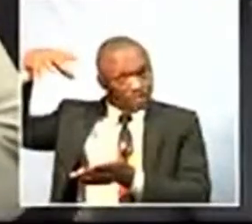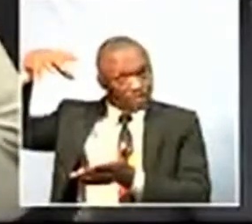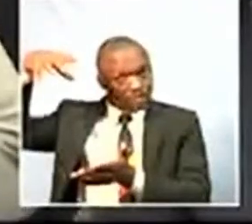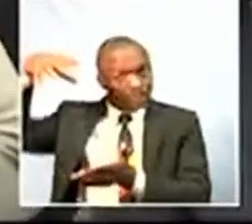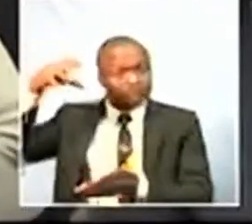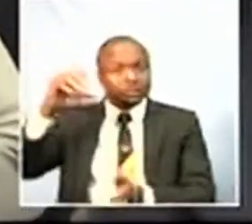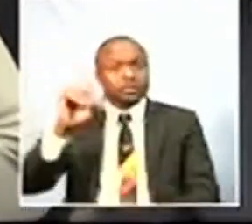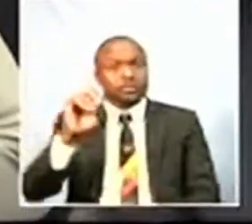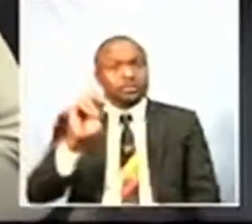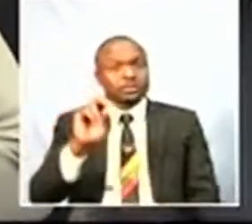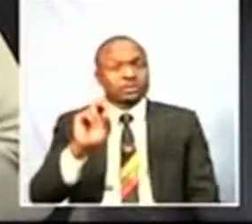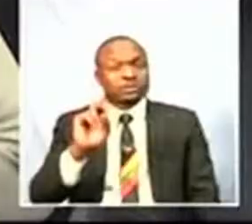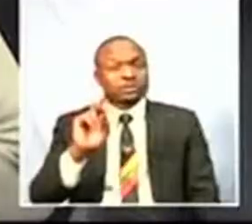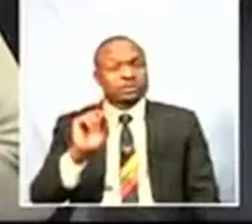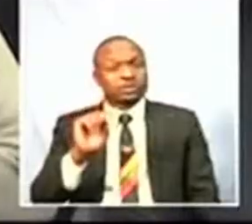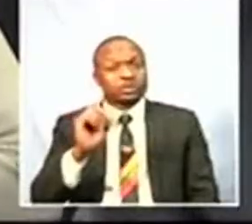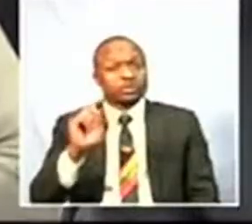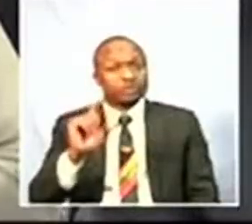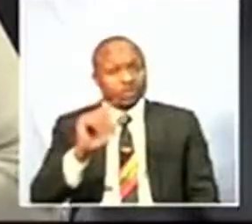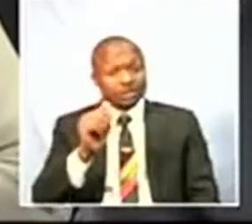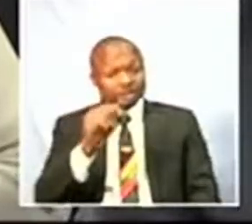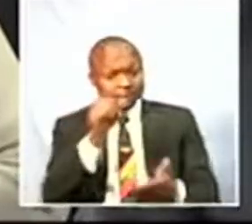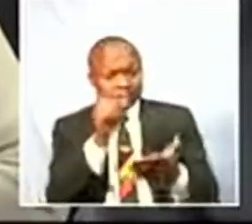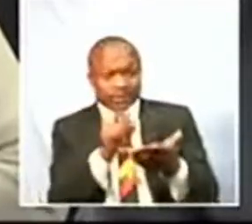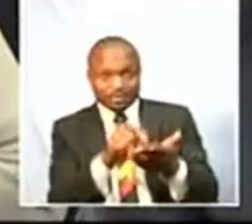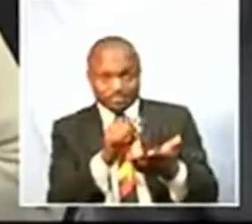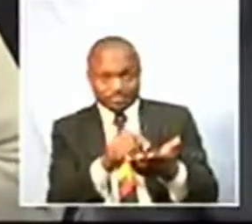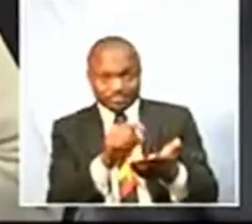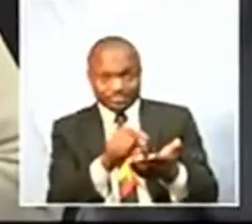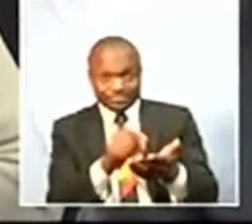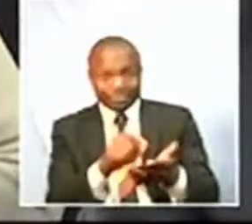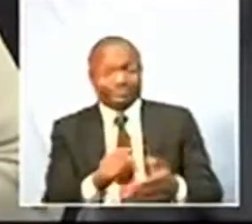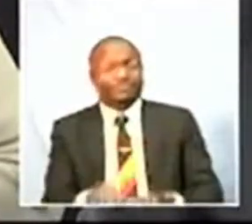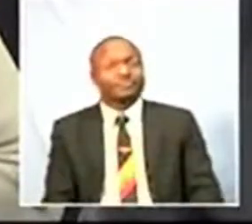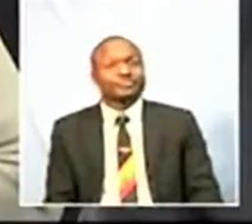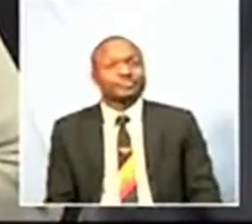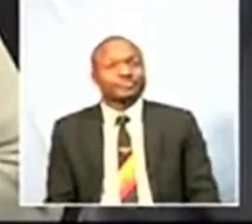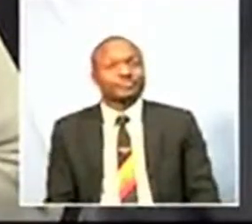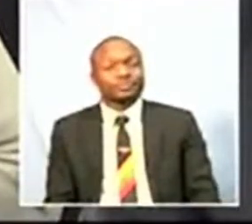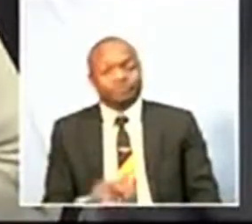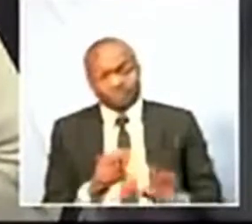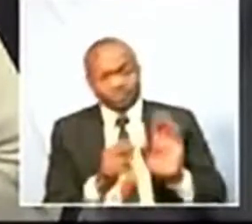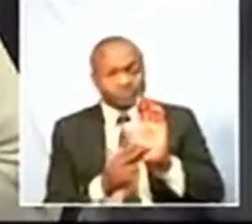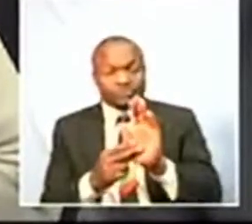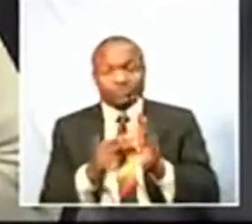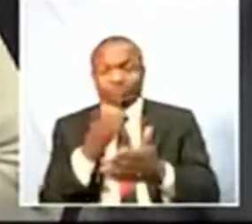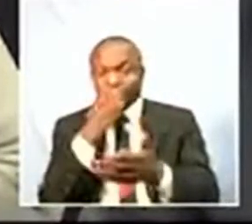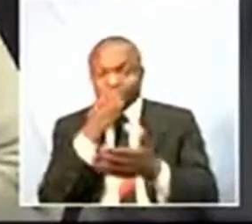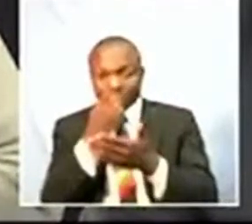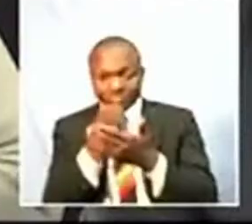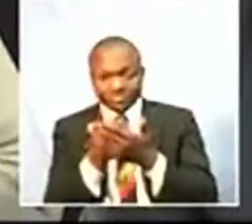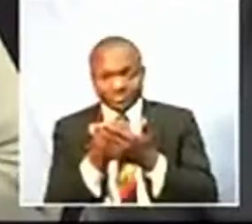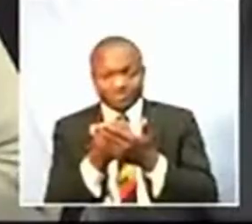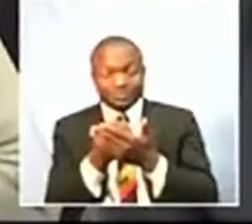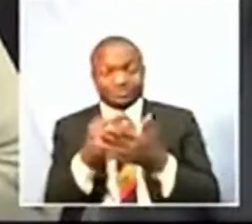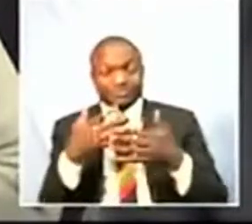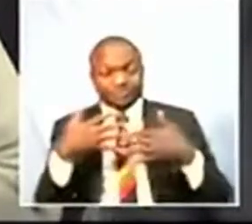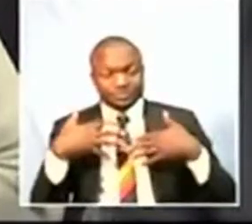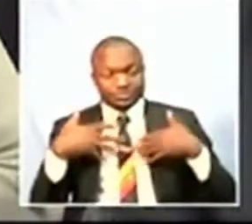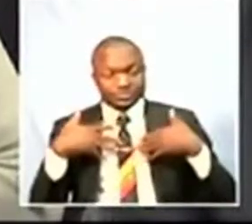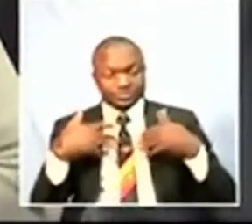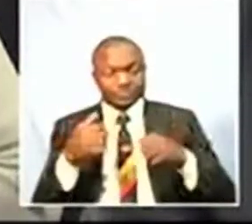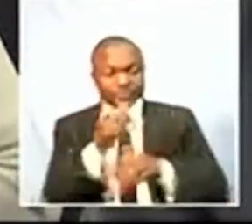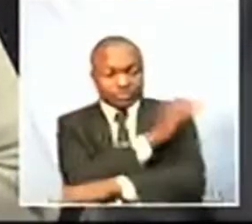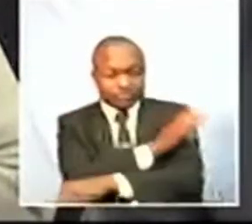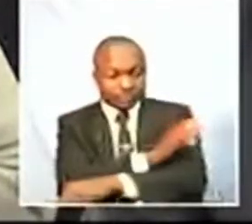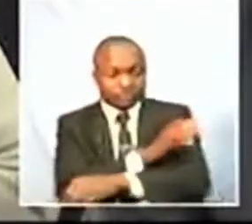Post. I've seen it. Because this one will actually show evidence that a health post was